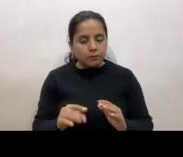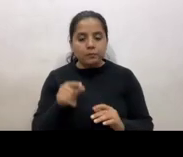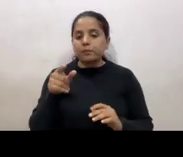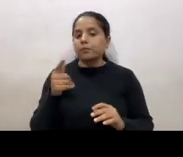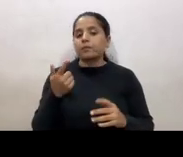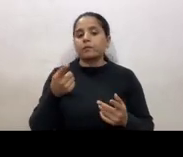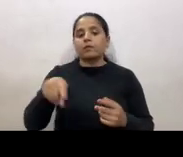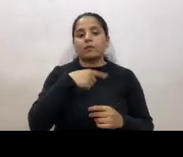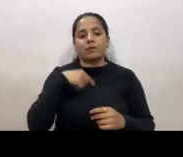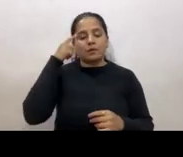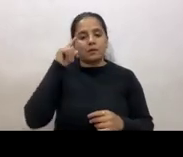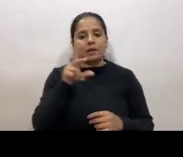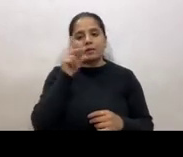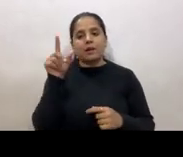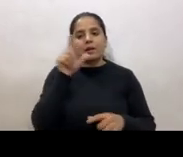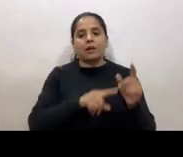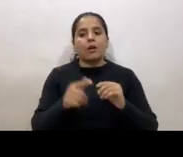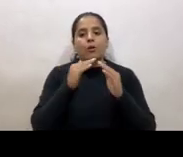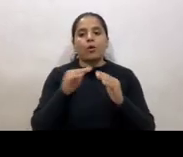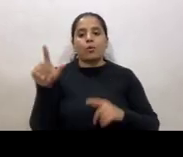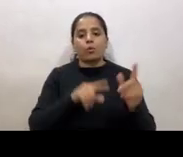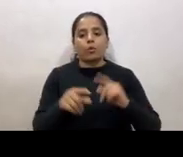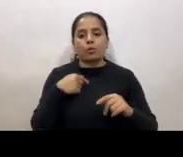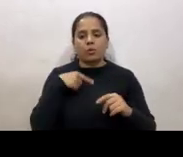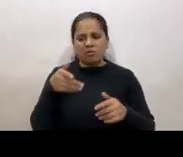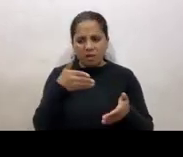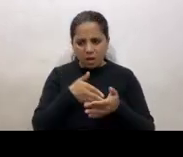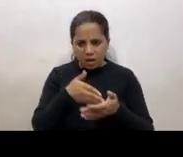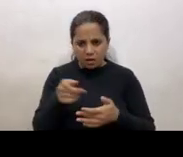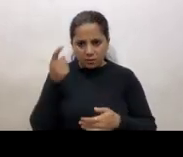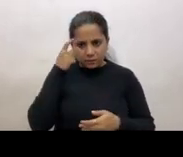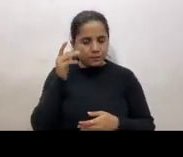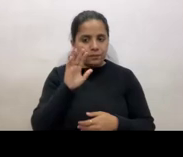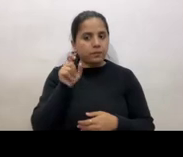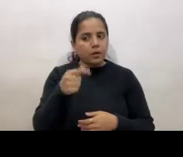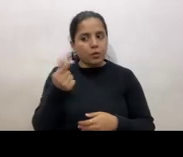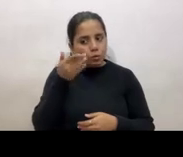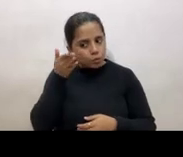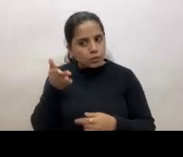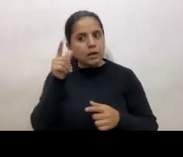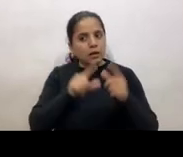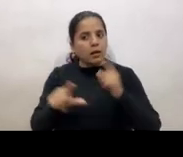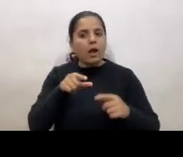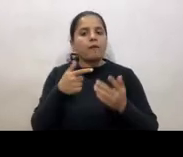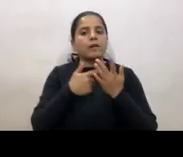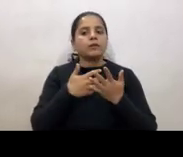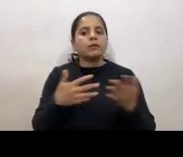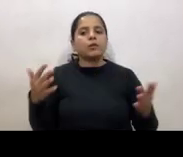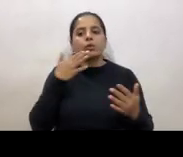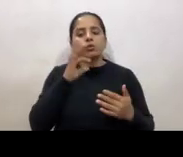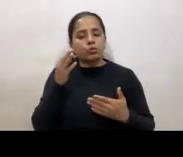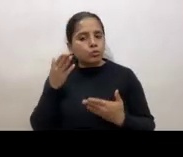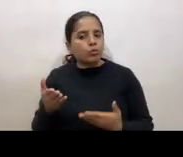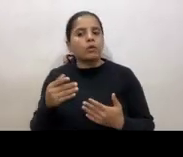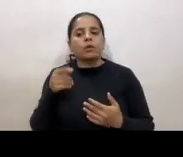of taking the second language or the home language as a hurdle, we can use that language as a resource and which has